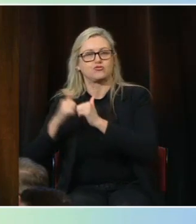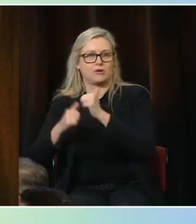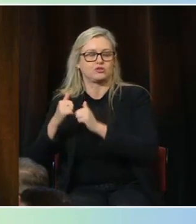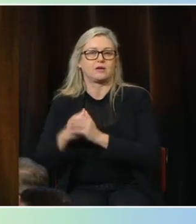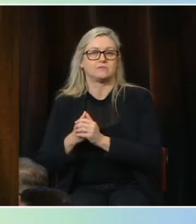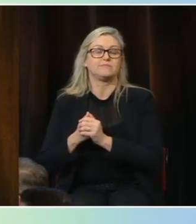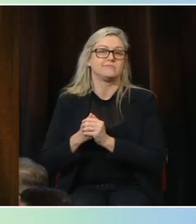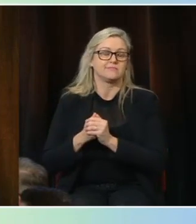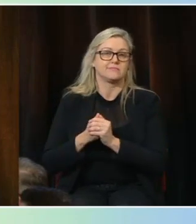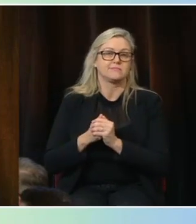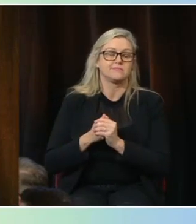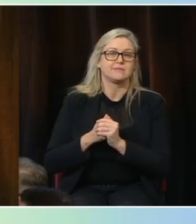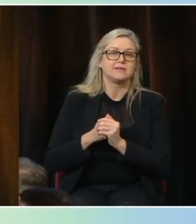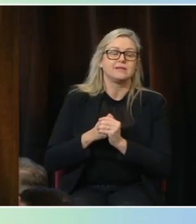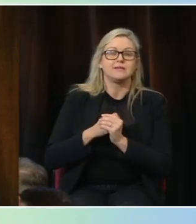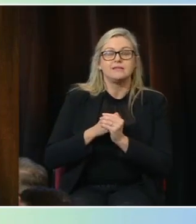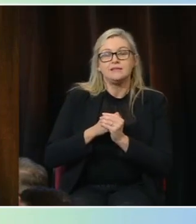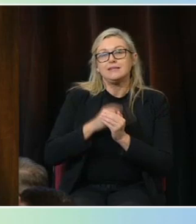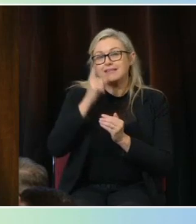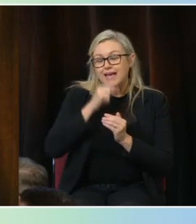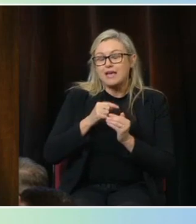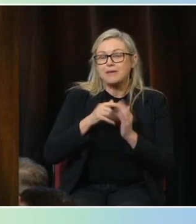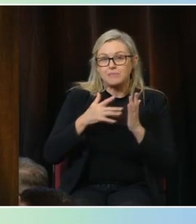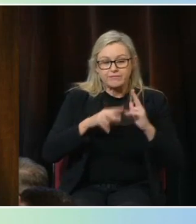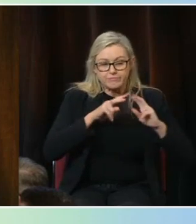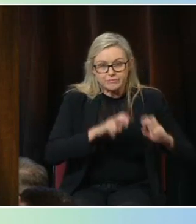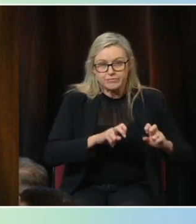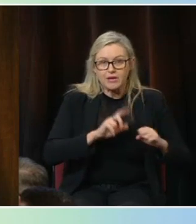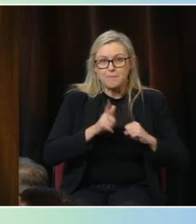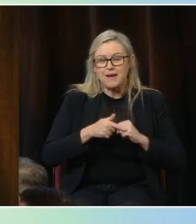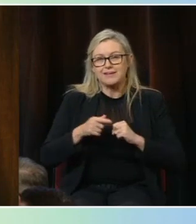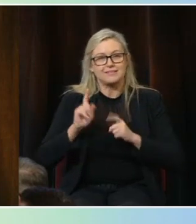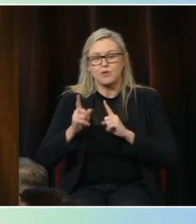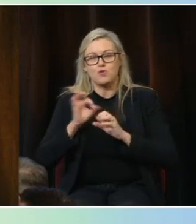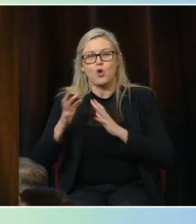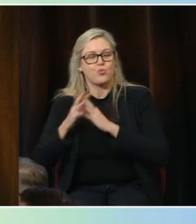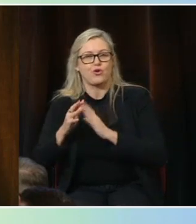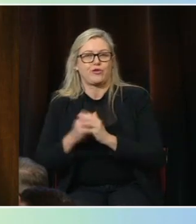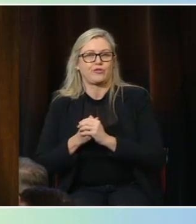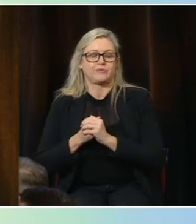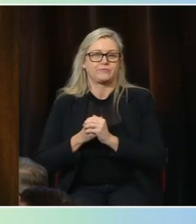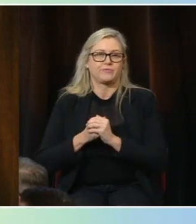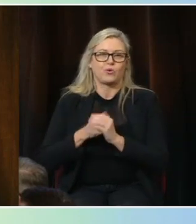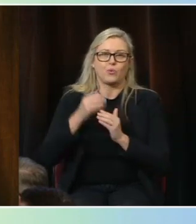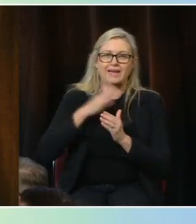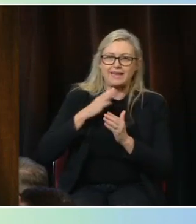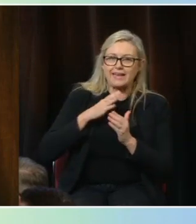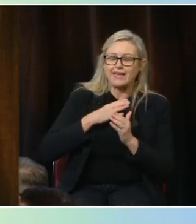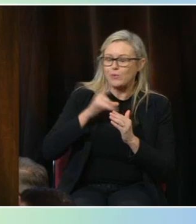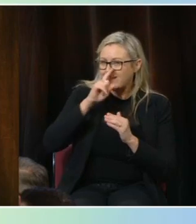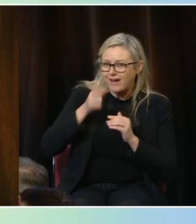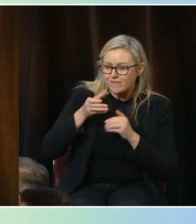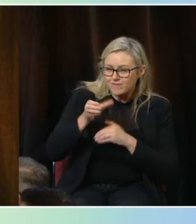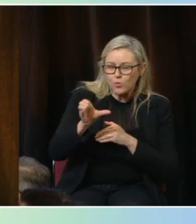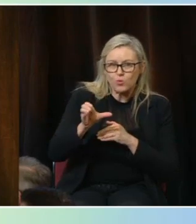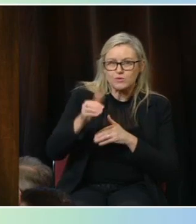be an expensive exercise in futility we cannot push economic water uphill but we can make sure we move with the flow and strive